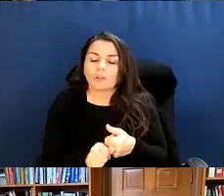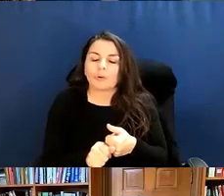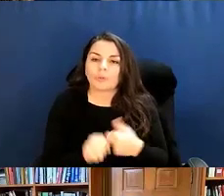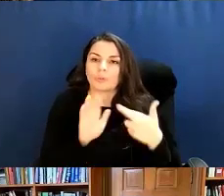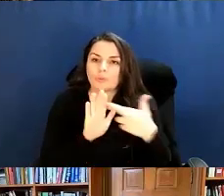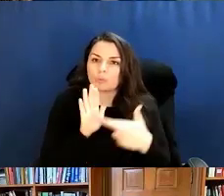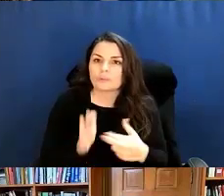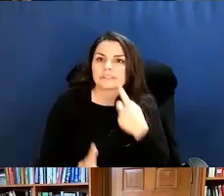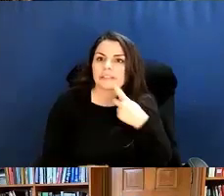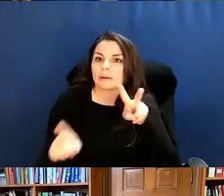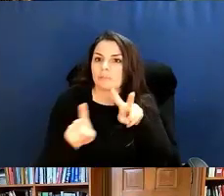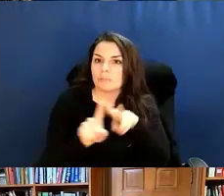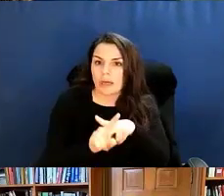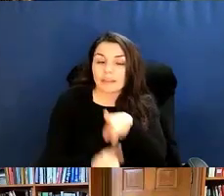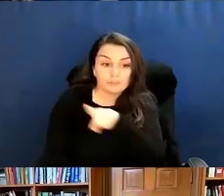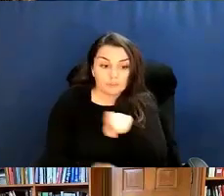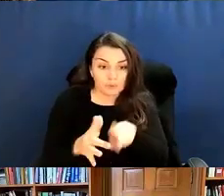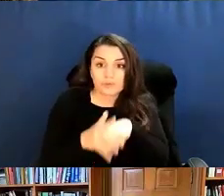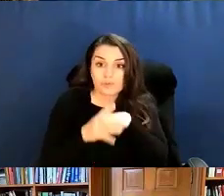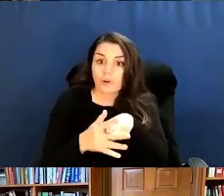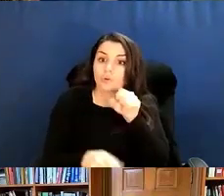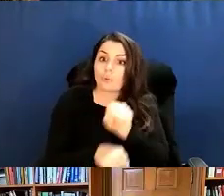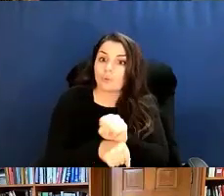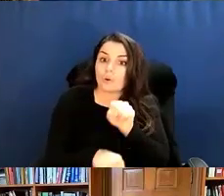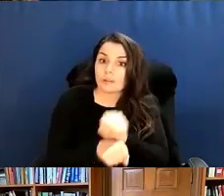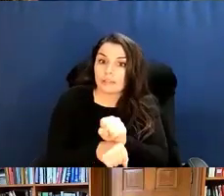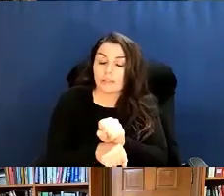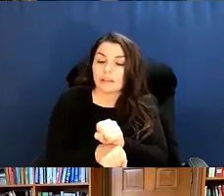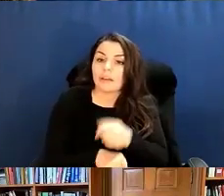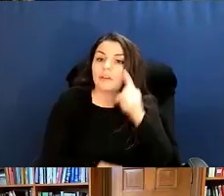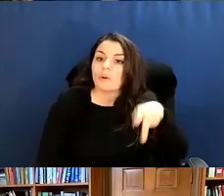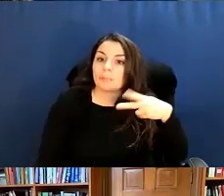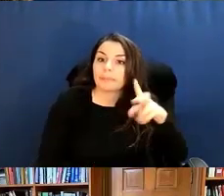the training officer and have them weigh in and give you an opinion on that.